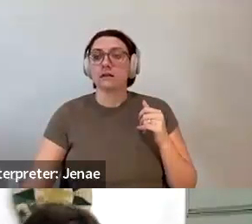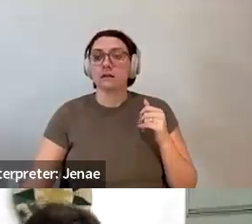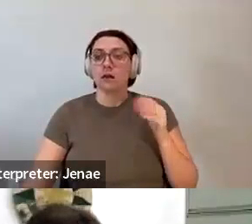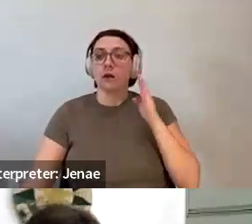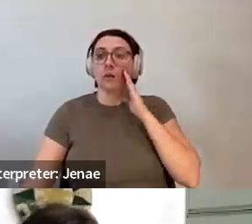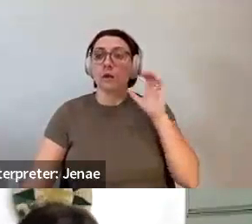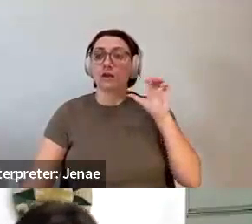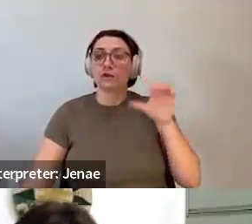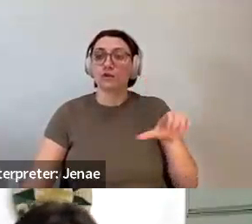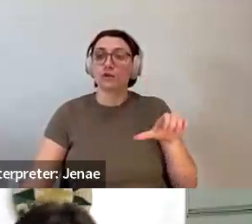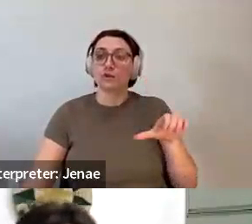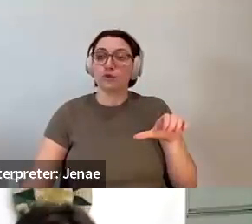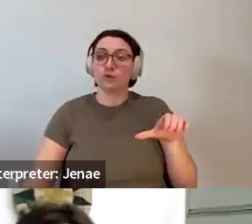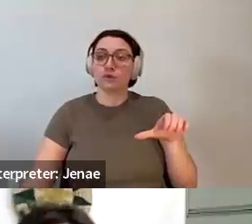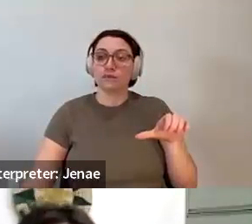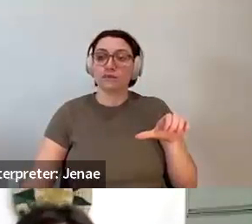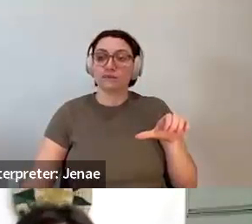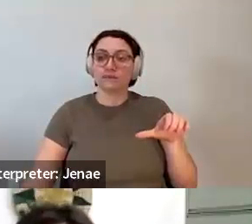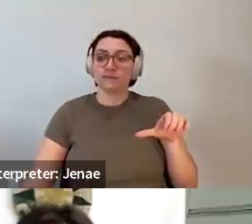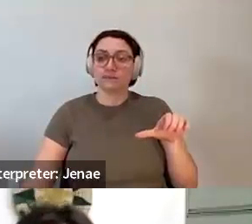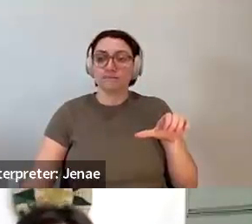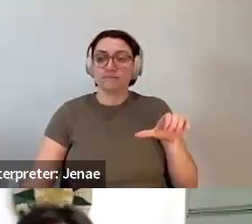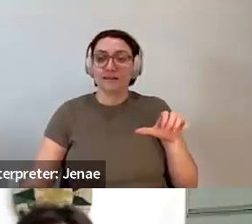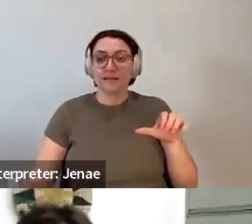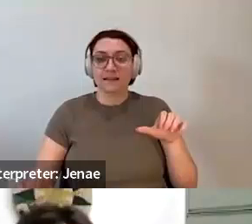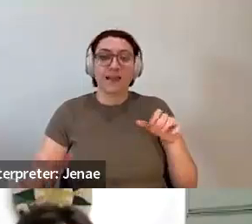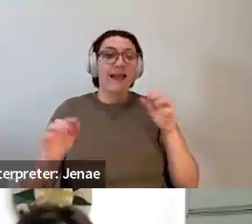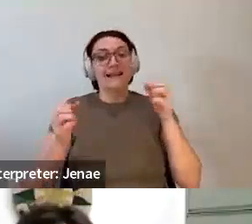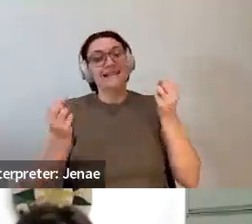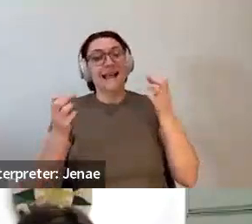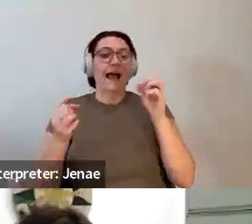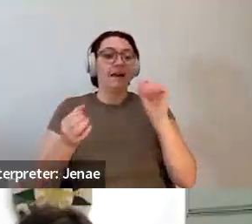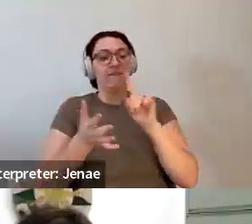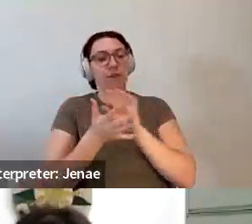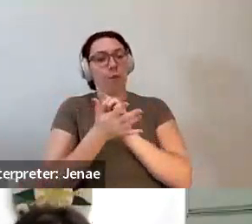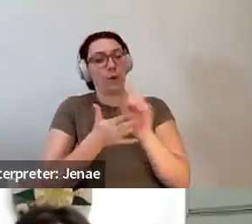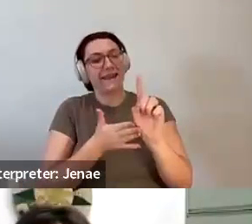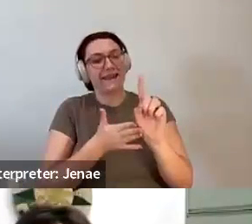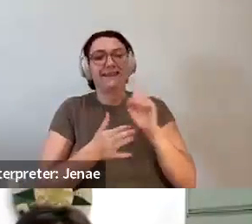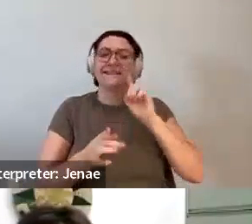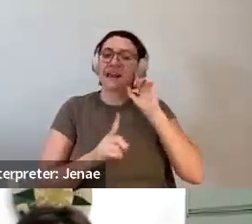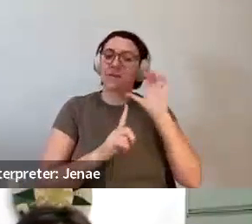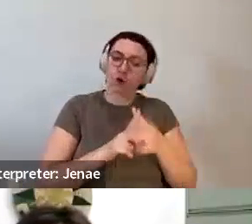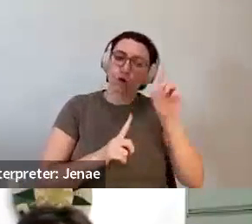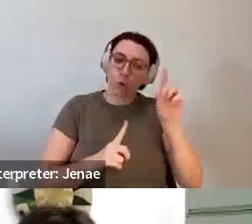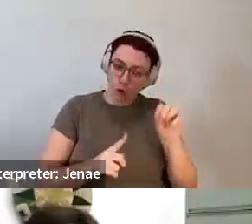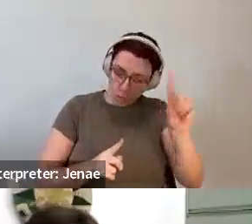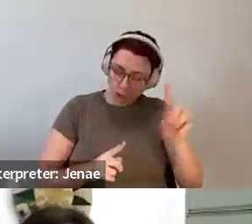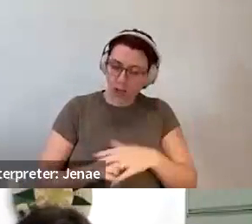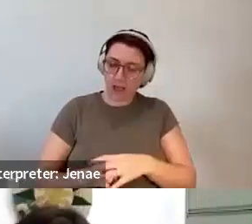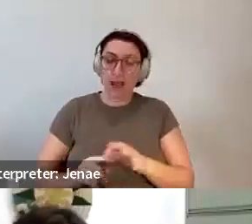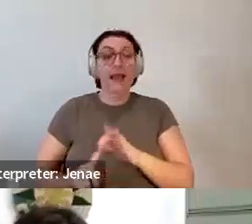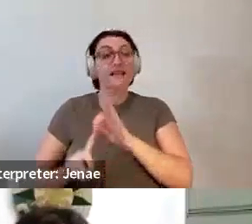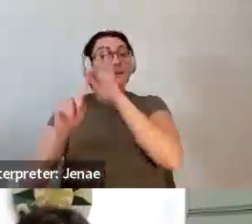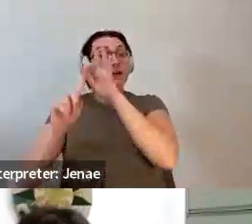do our sign of the week and our Deaf Culture 101. We are going to have a special guest presentation from